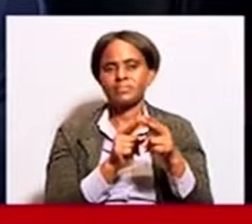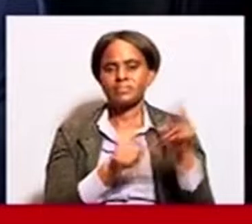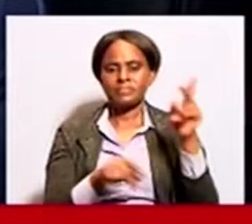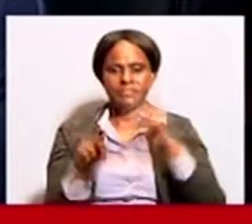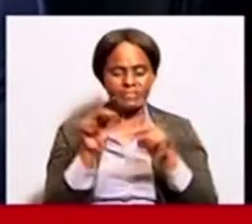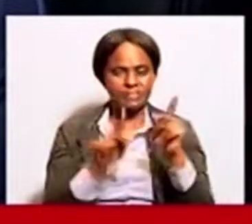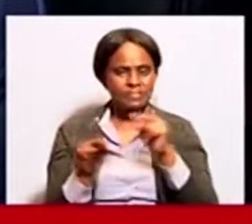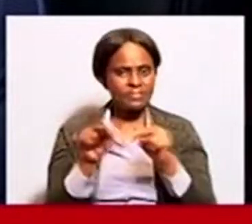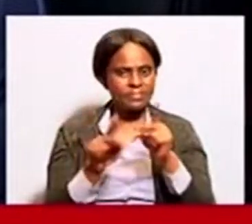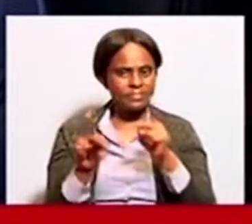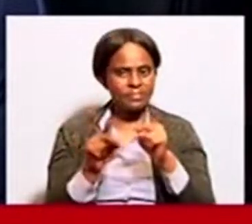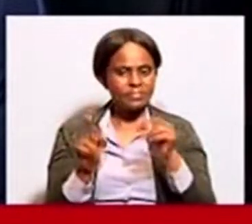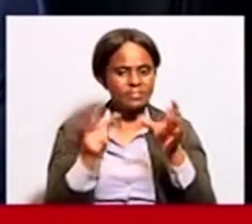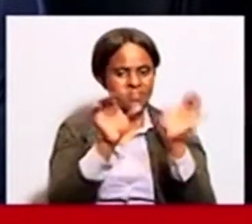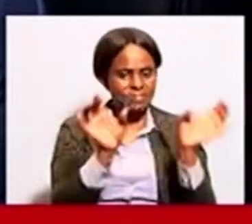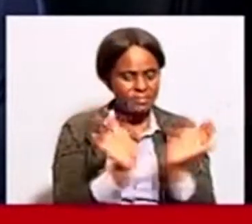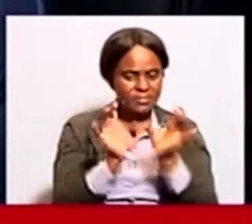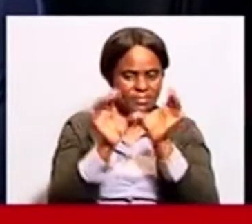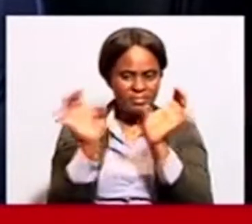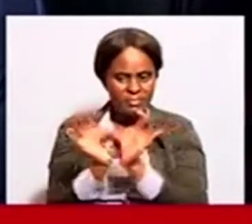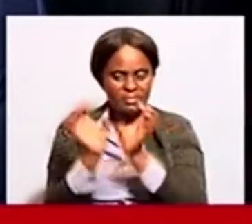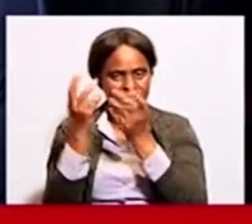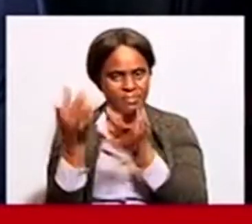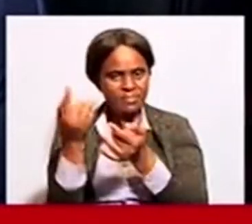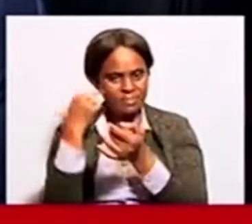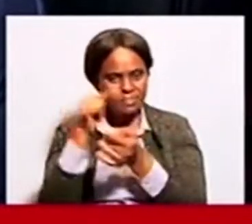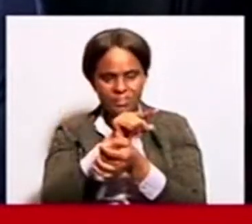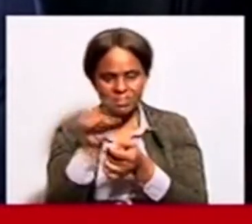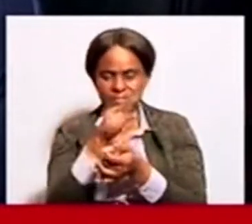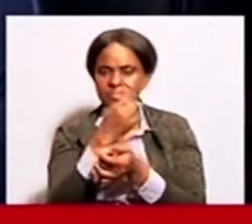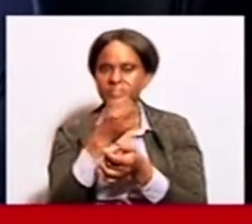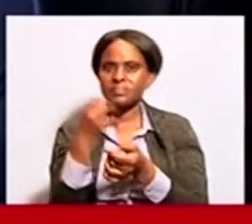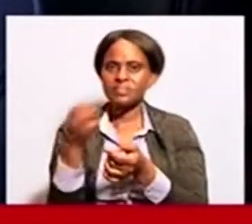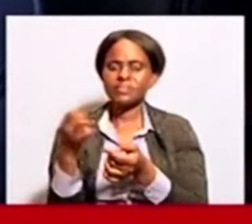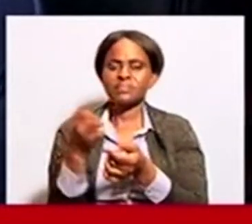People, constituencies are waiting for the equipment.